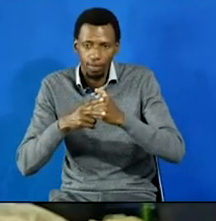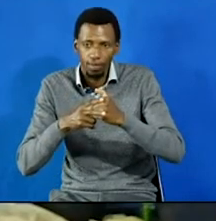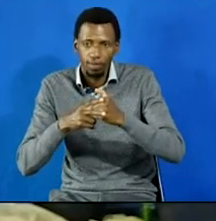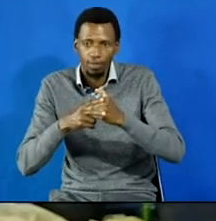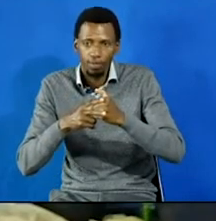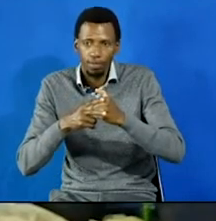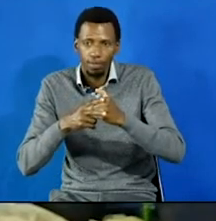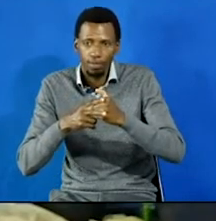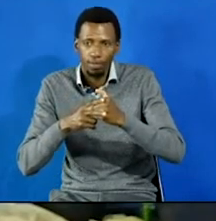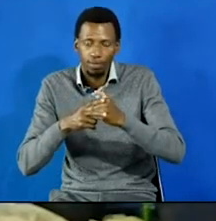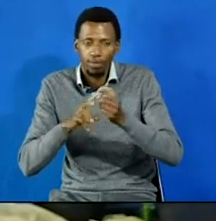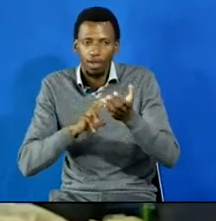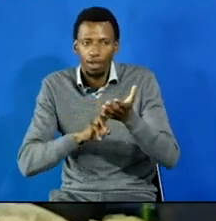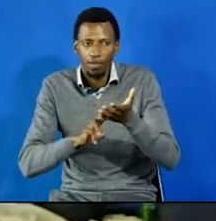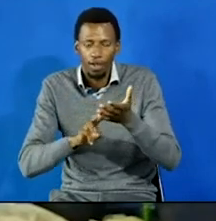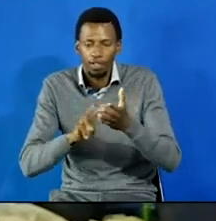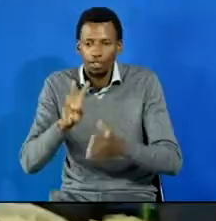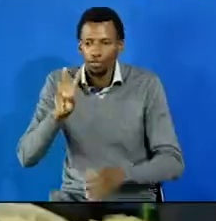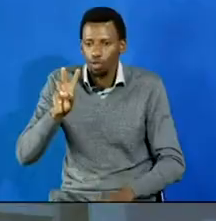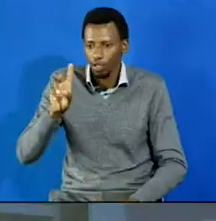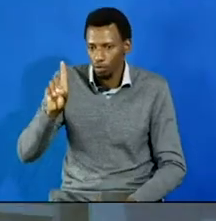chapter number 7, as from verse